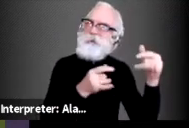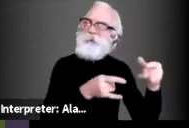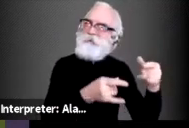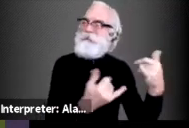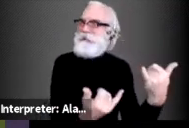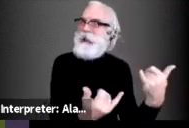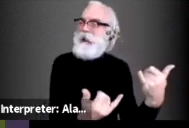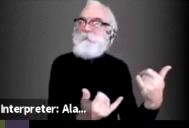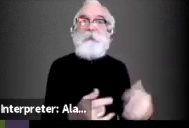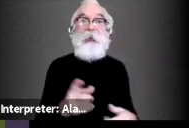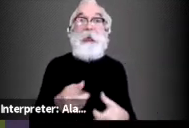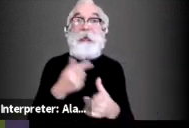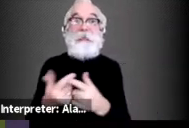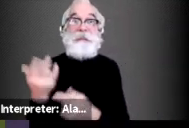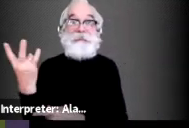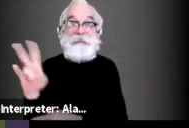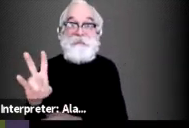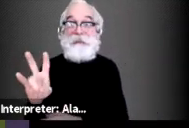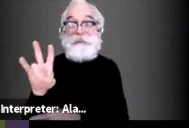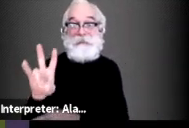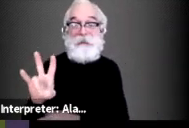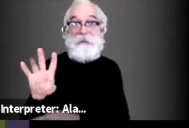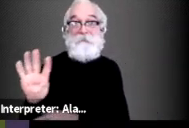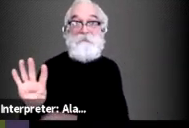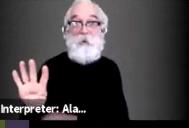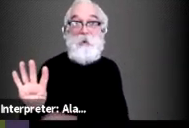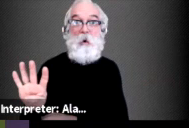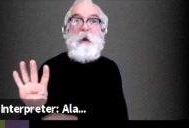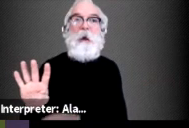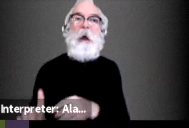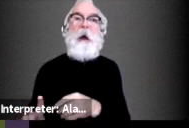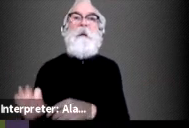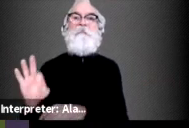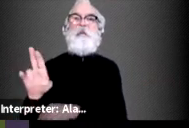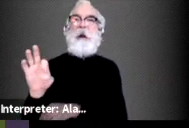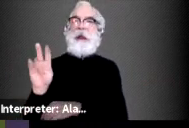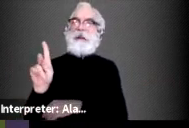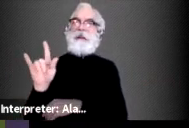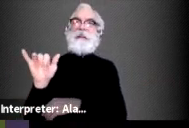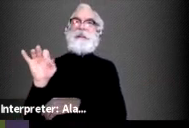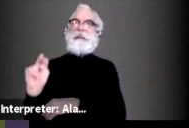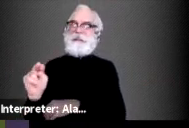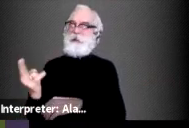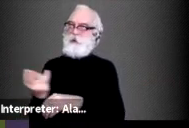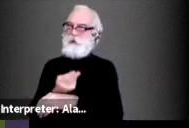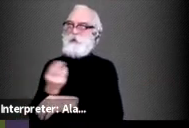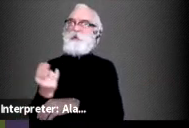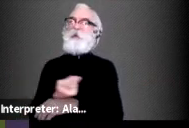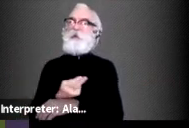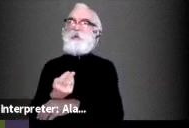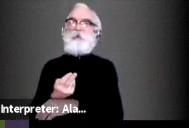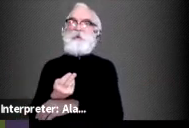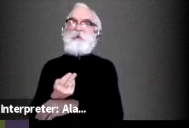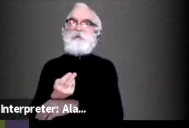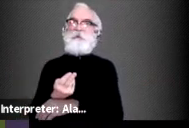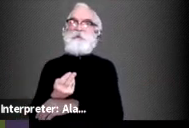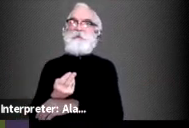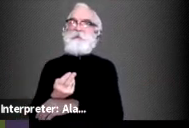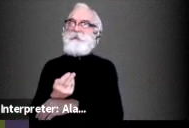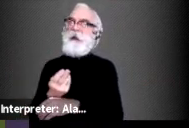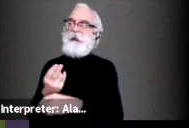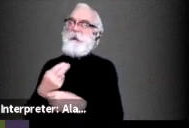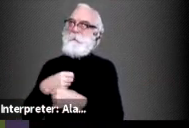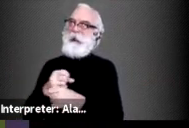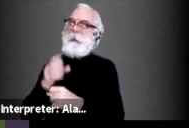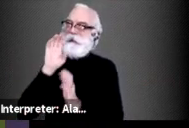in 1774 when Paul Revere used it in slightly altered form for the masthead of the Massachusetts